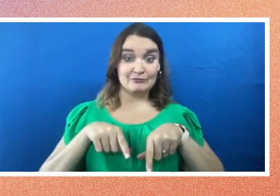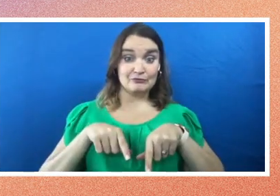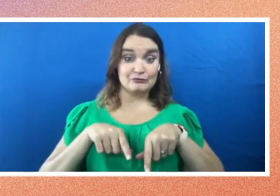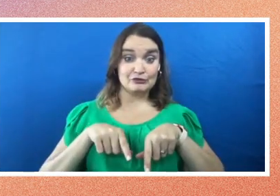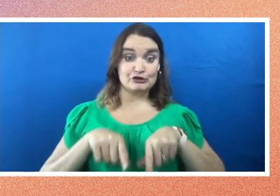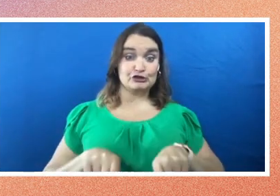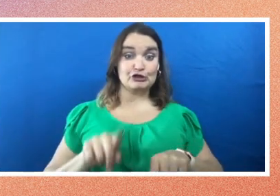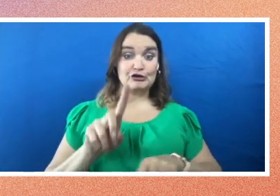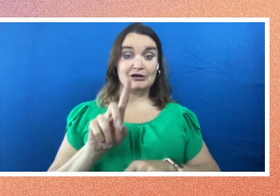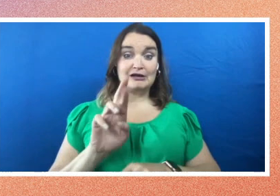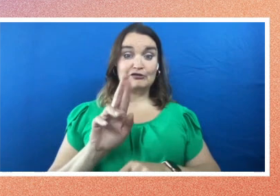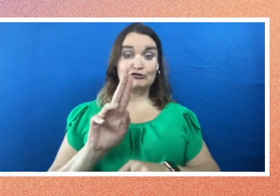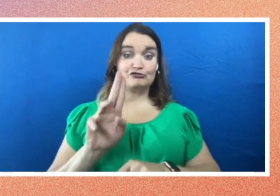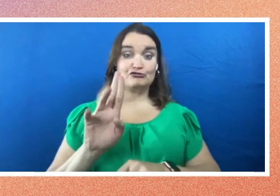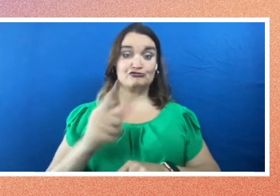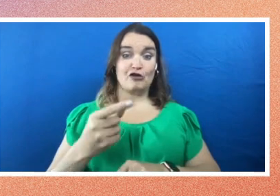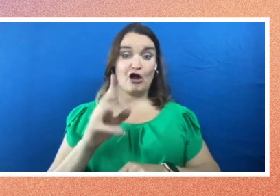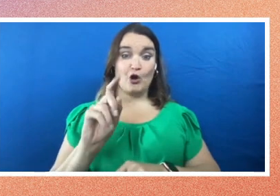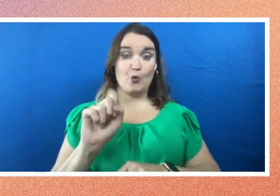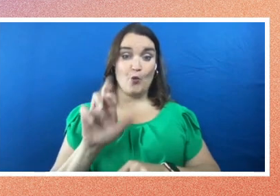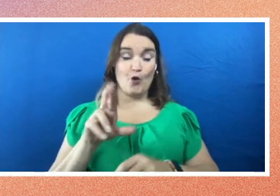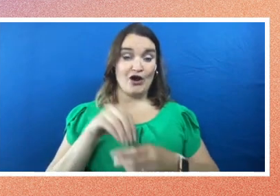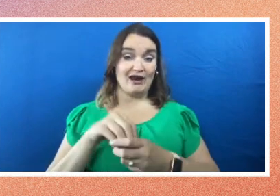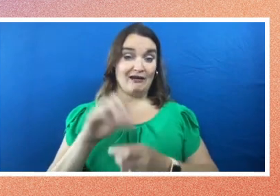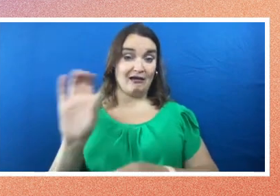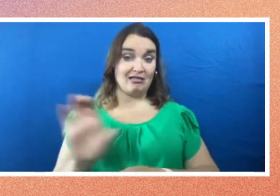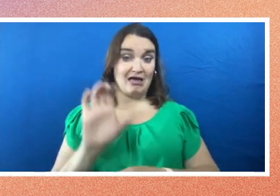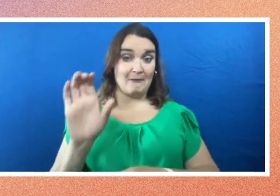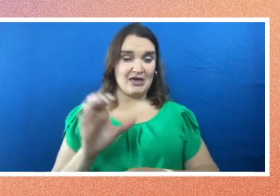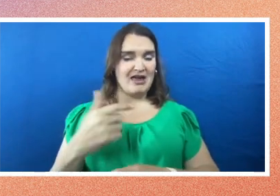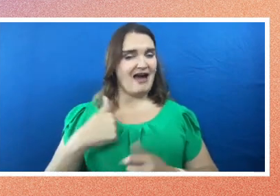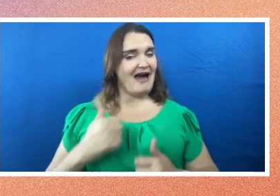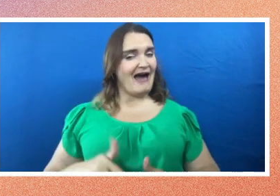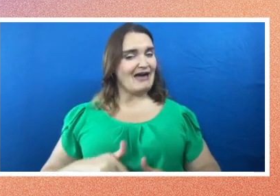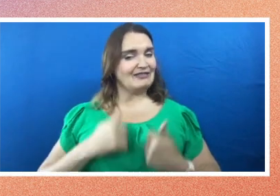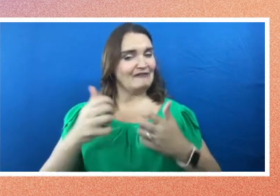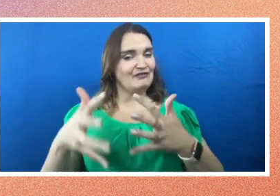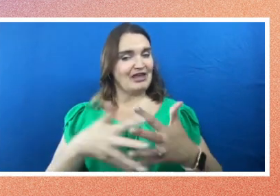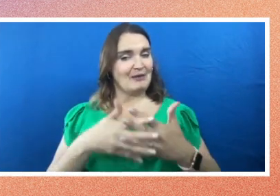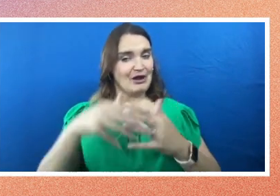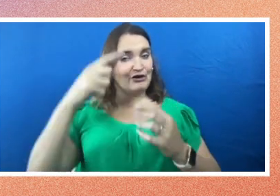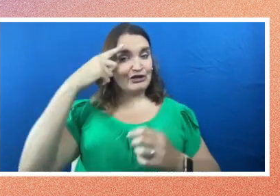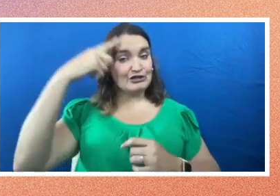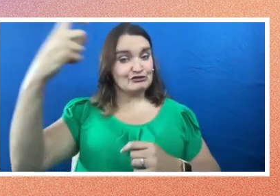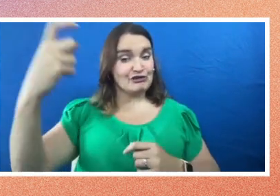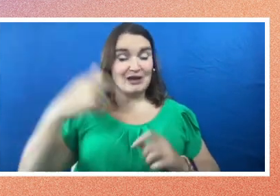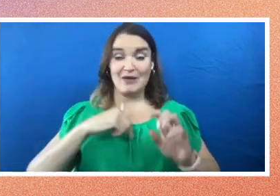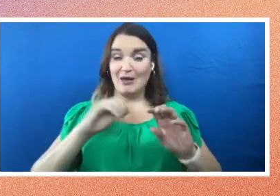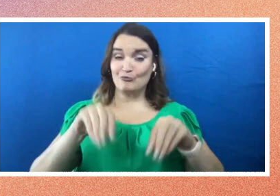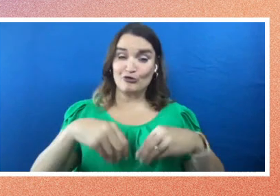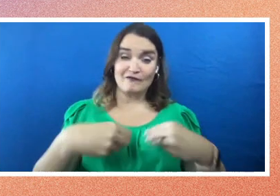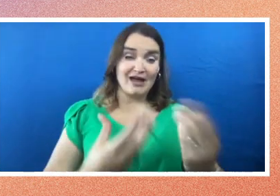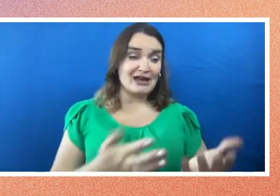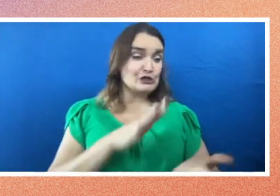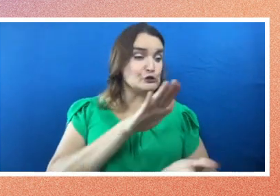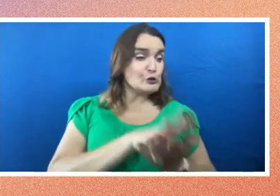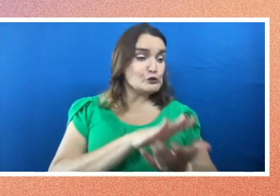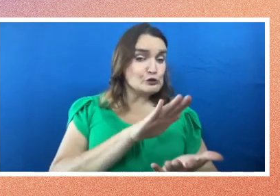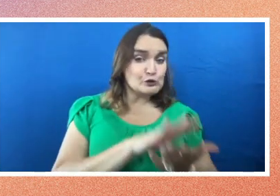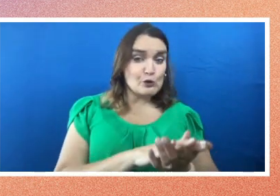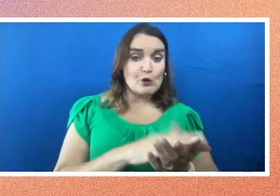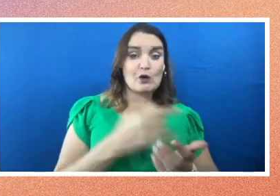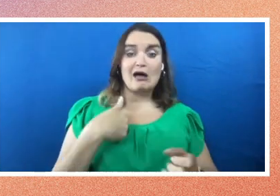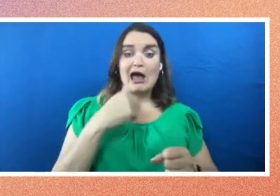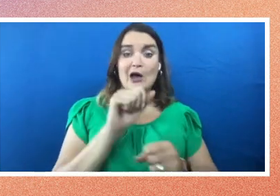American dream, where I committed myself to provide opportunity for everyone. After school, I went to work in Southeast Asia. I